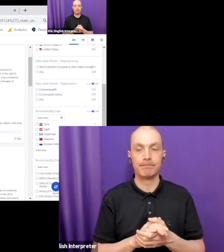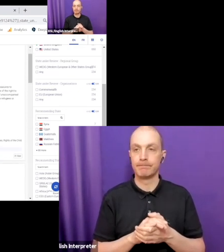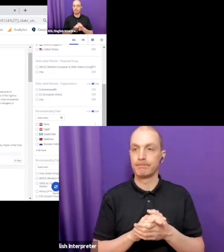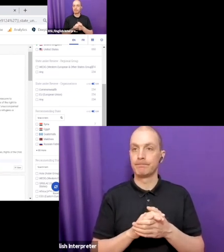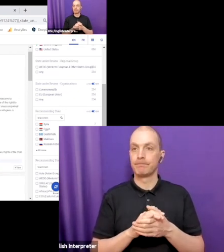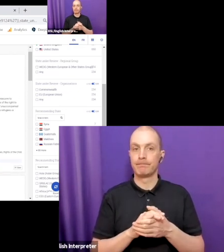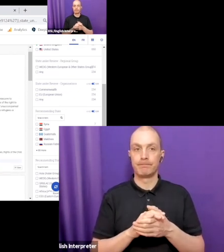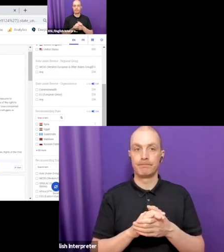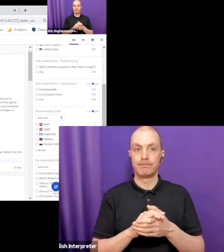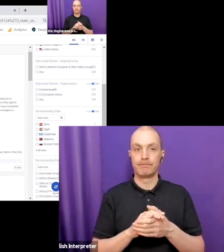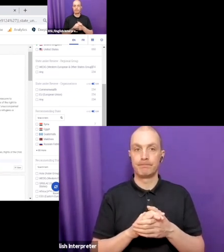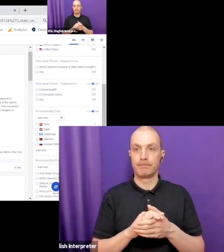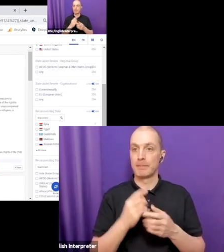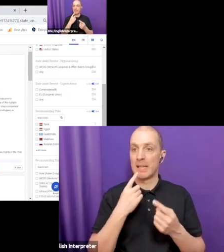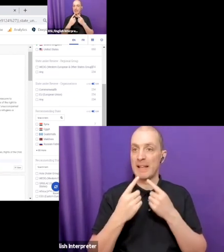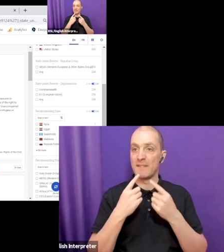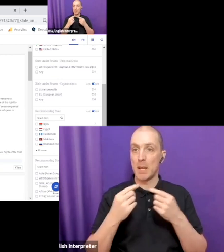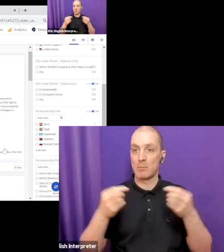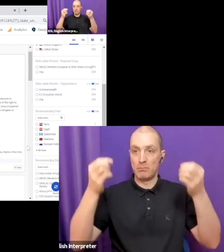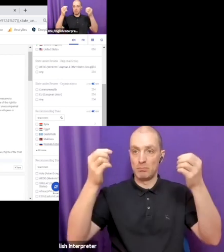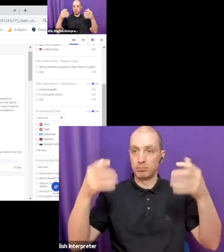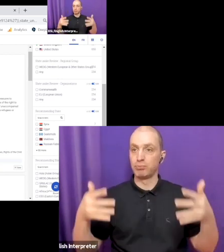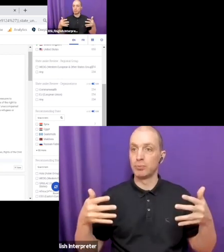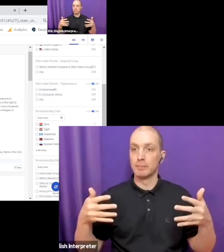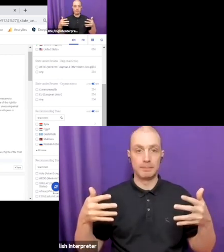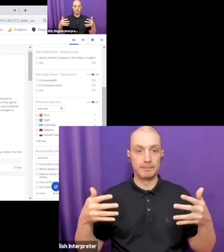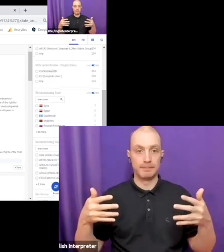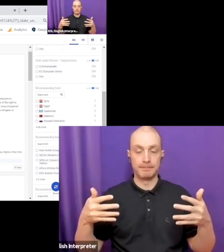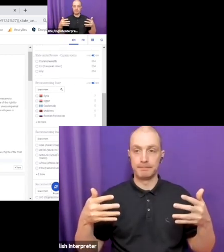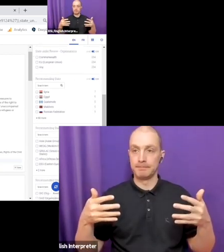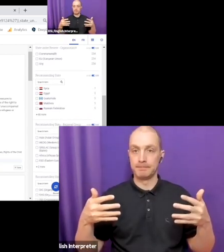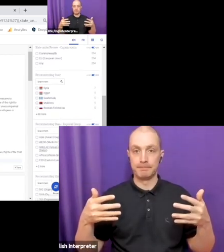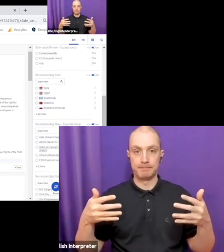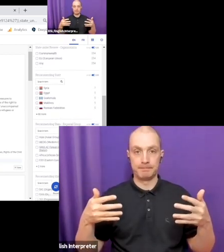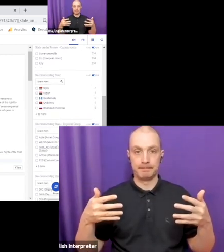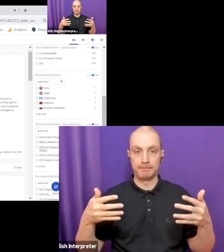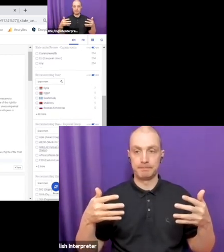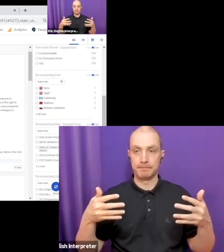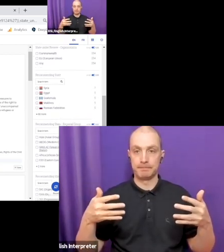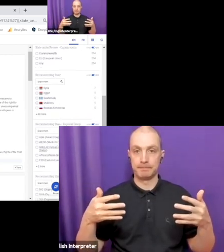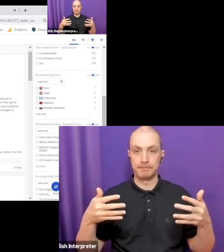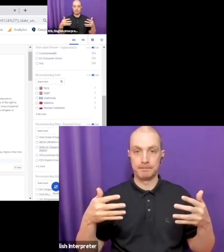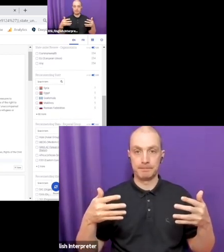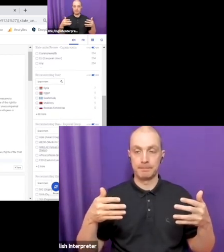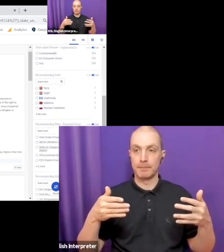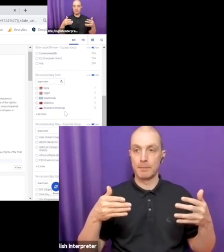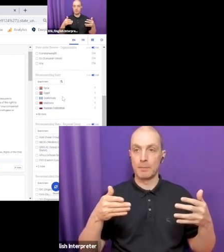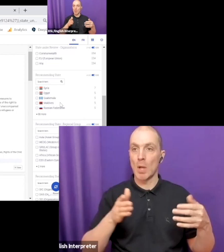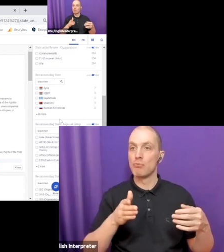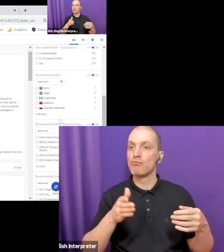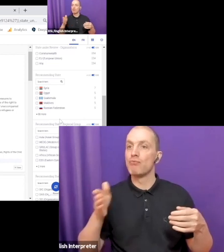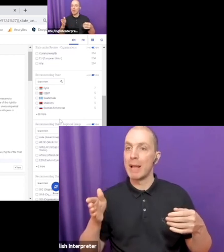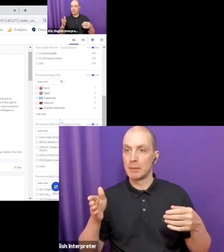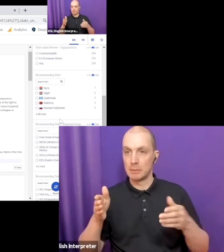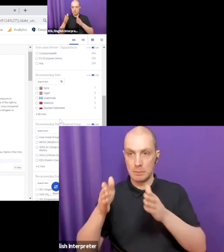the cards, that every card has a recommendation, but you can see a summary on the right of